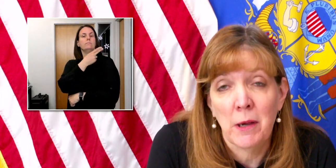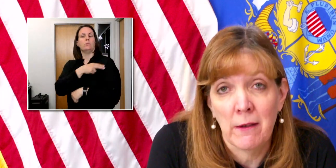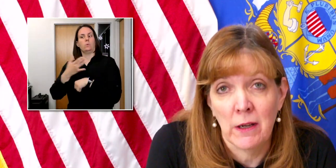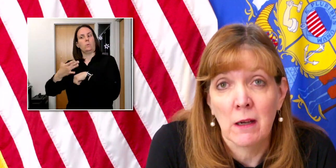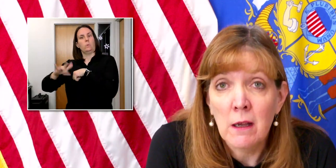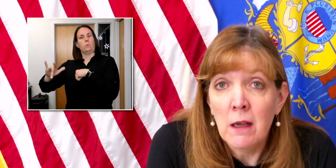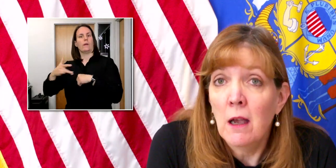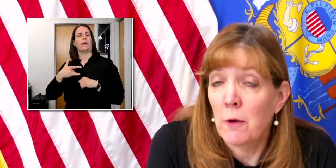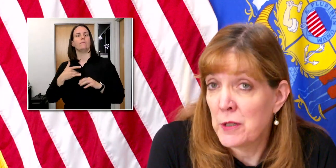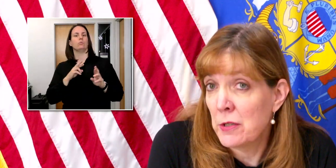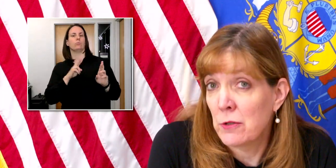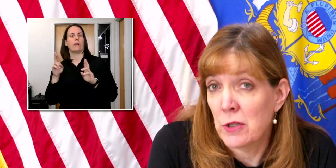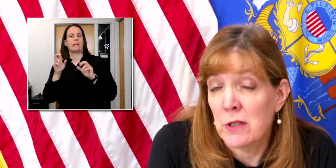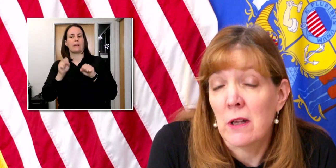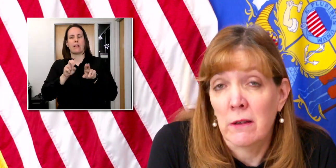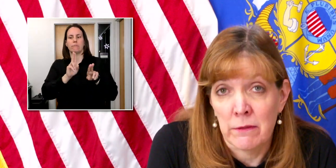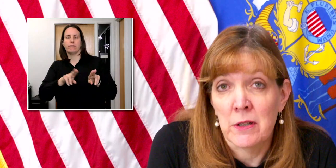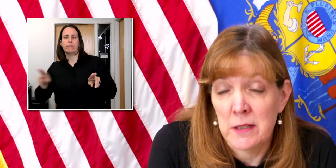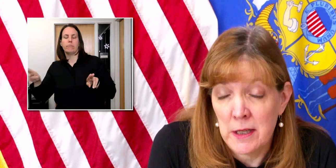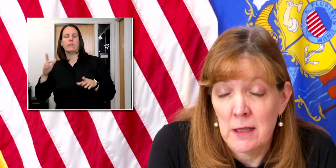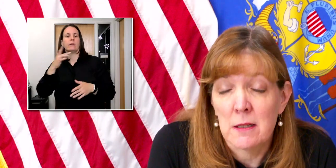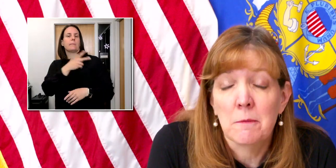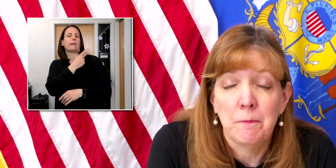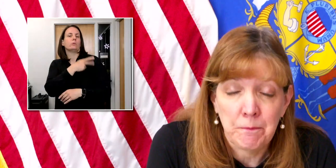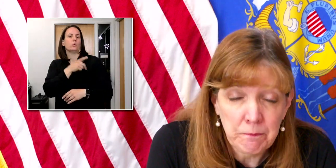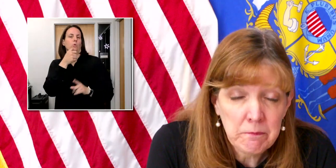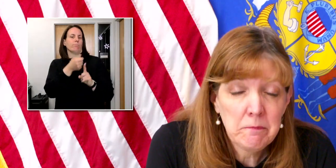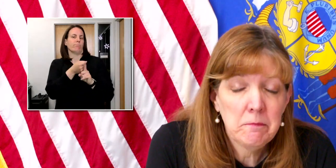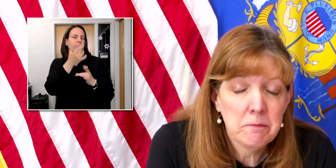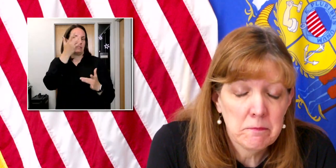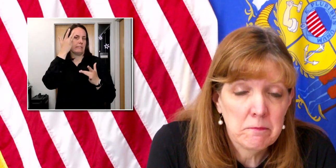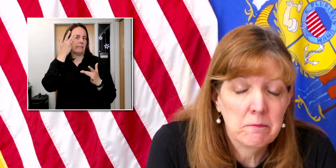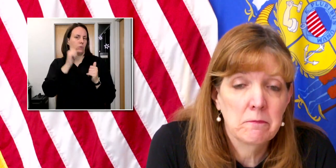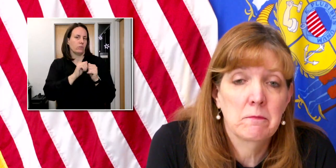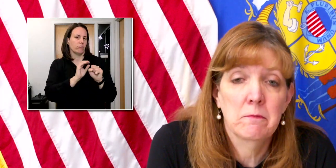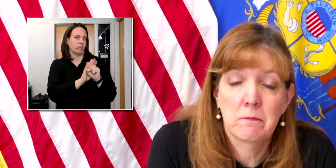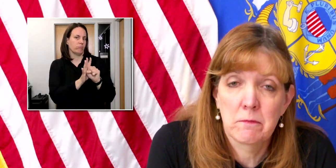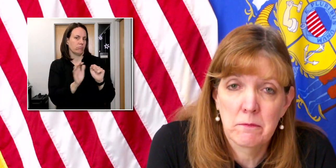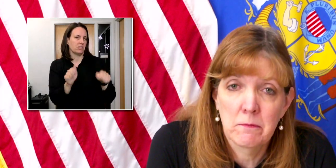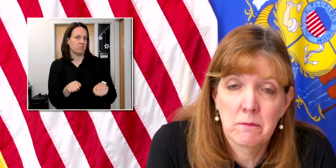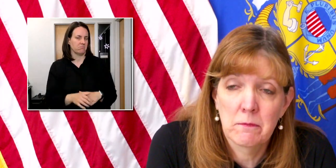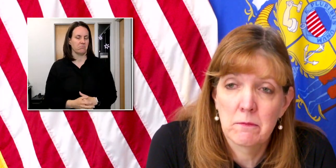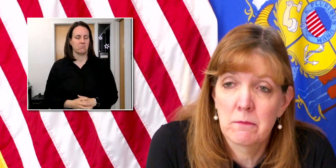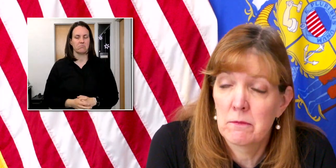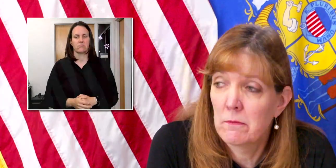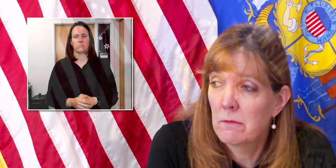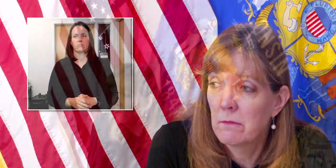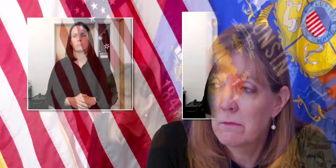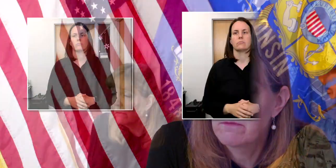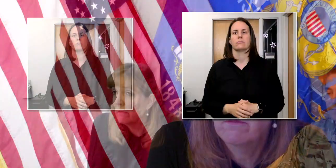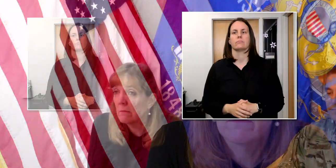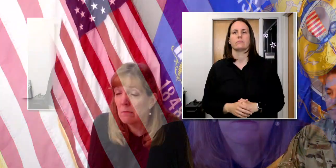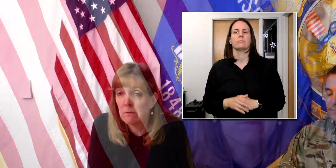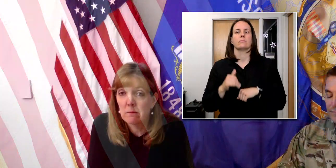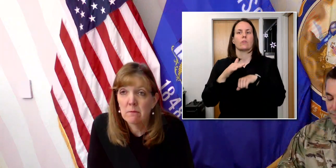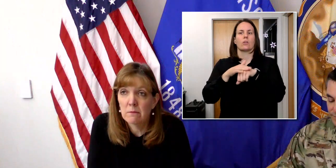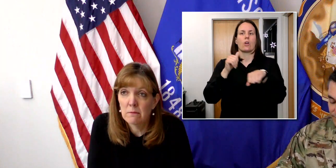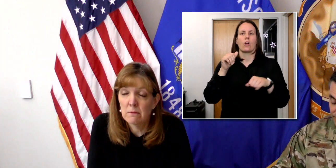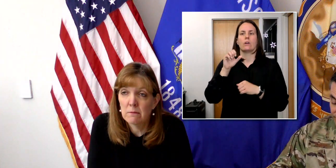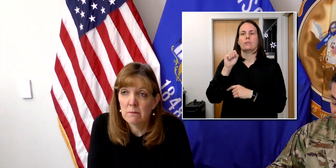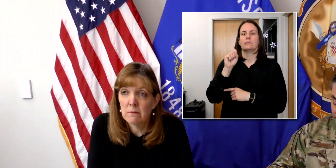end up having a resurgence of the disease. Thank you. We'll now go to Stephanie Hoff